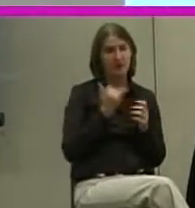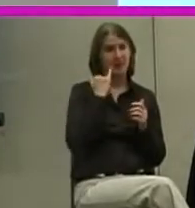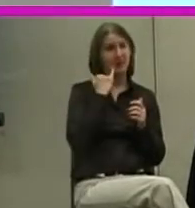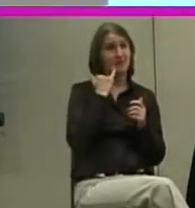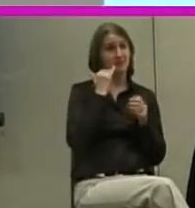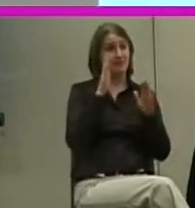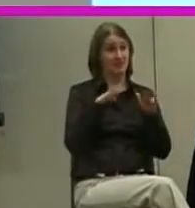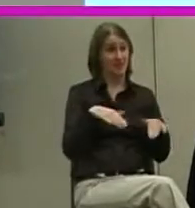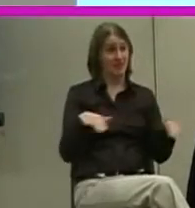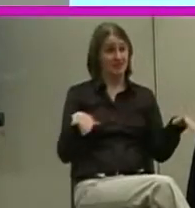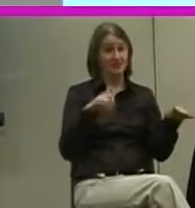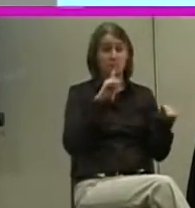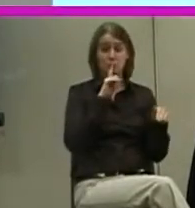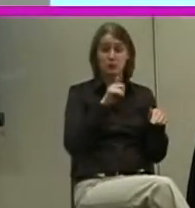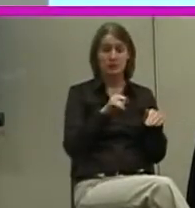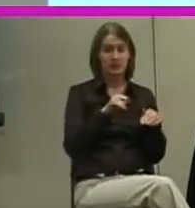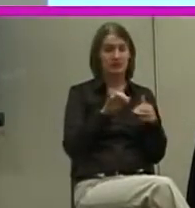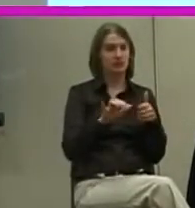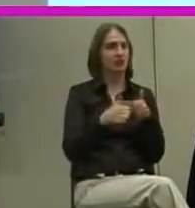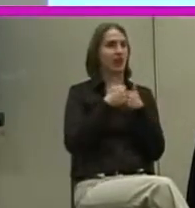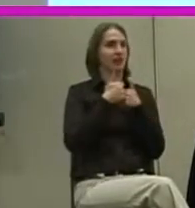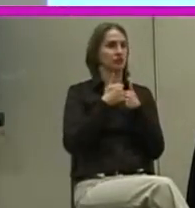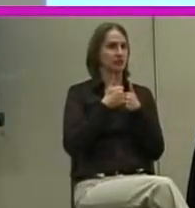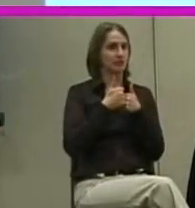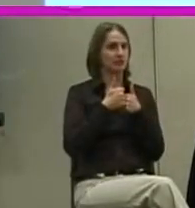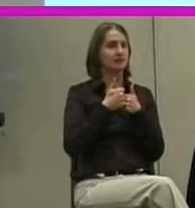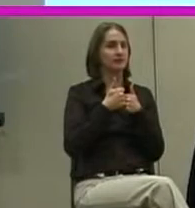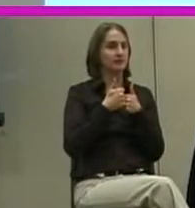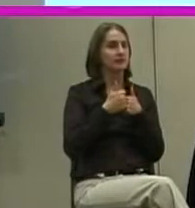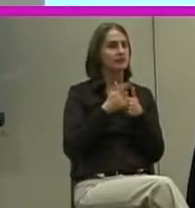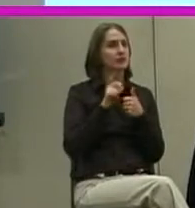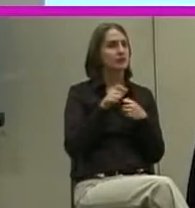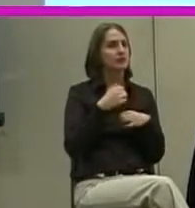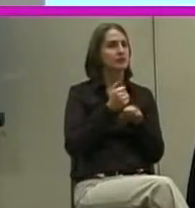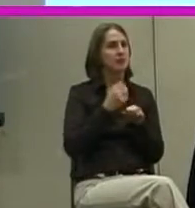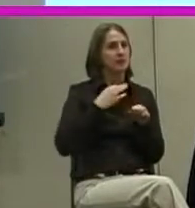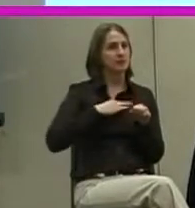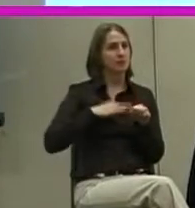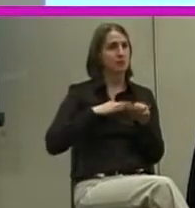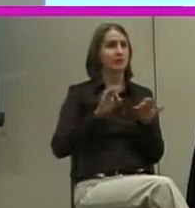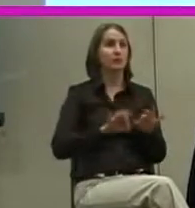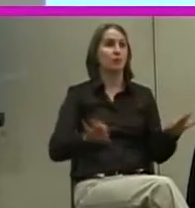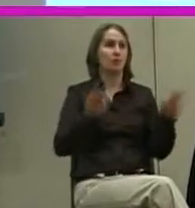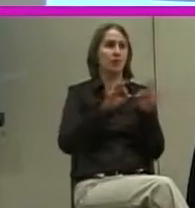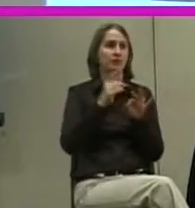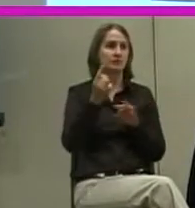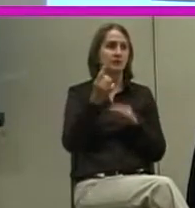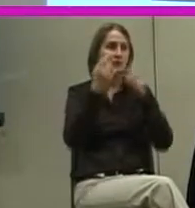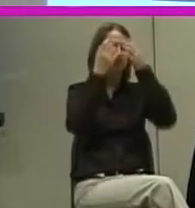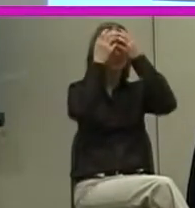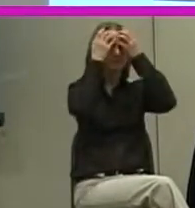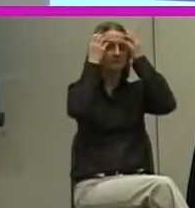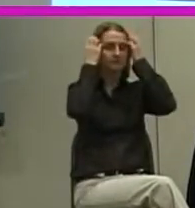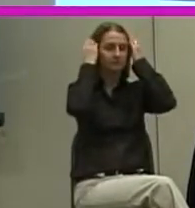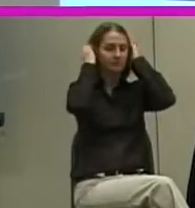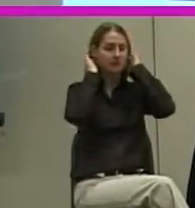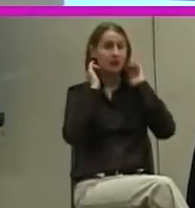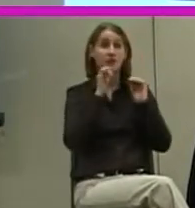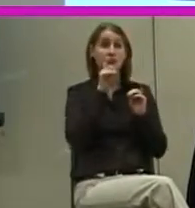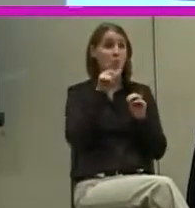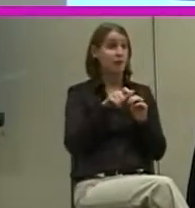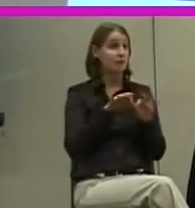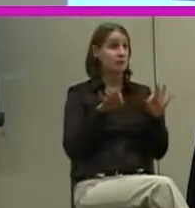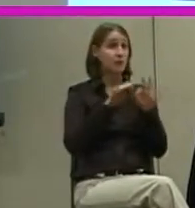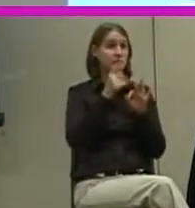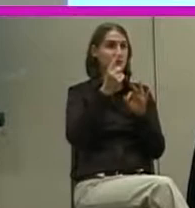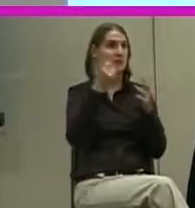really, really challenging, then you're going to need to make those points be worth something. But they don't have to be worth